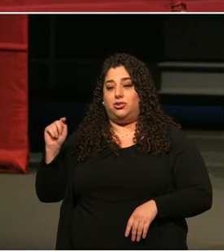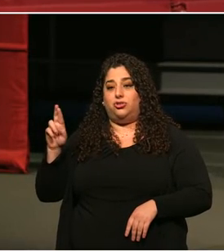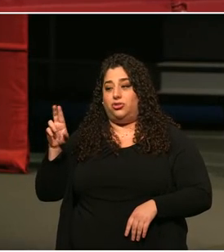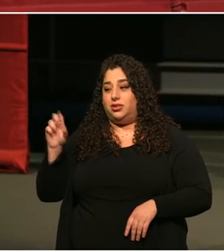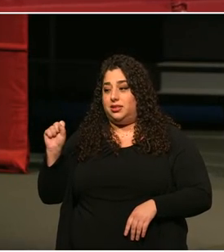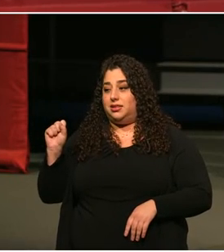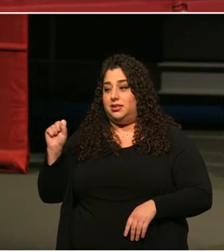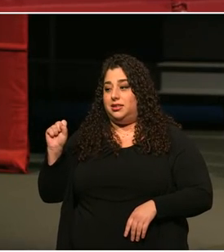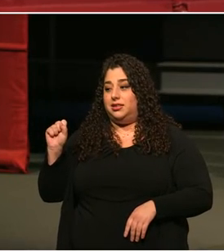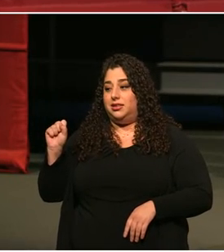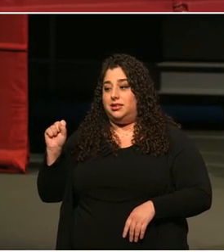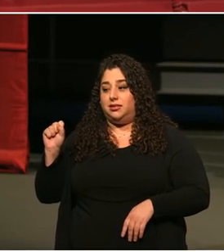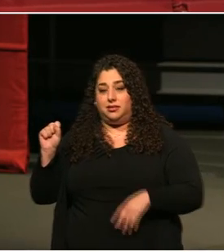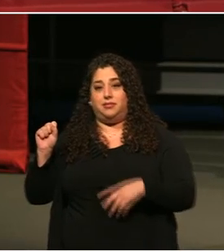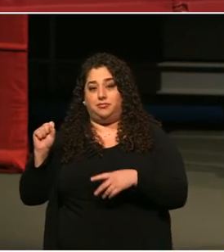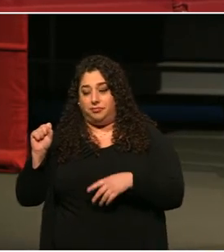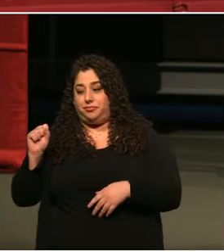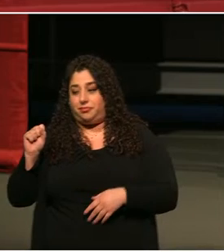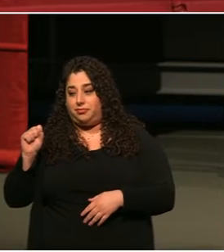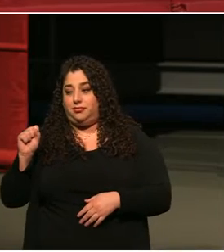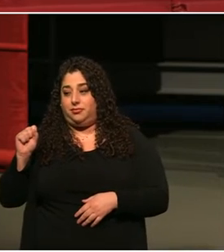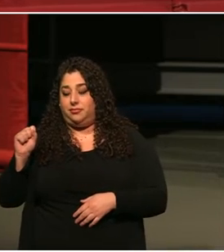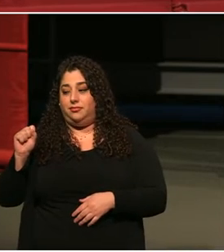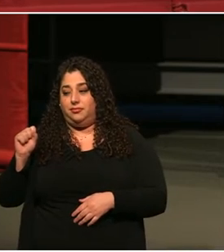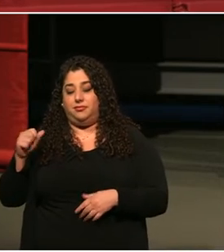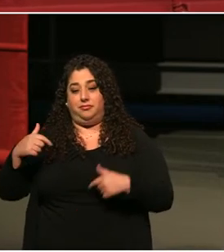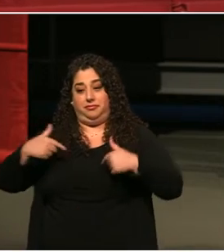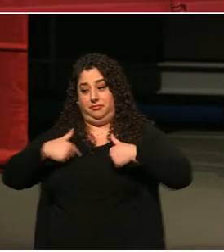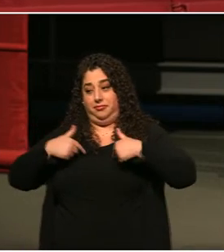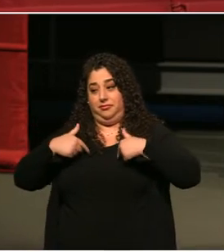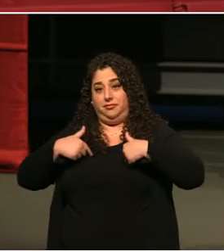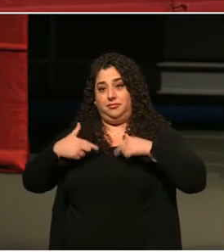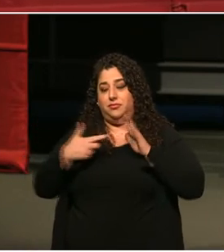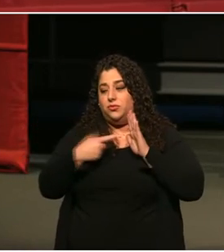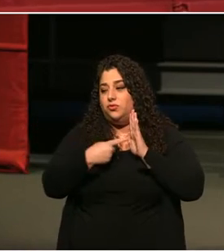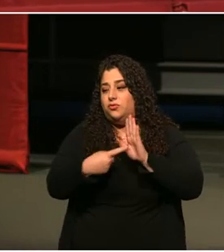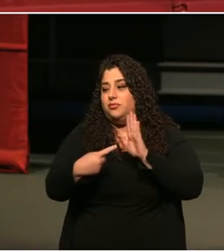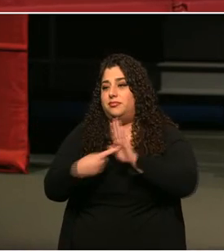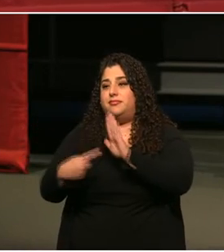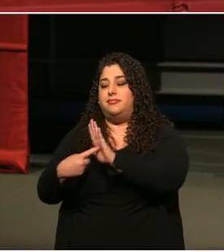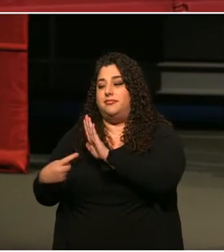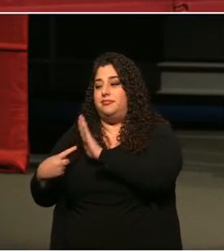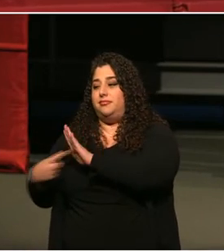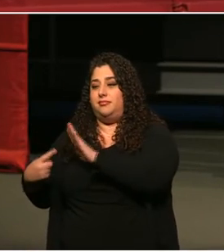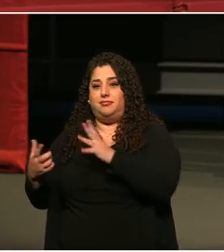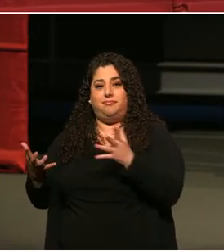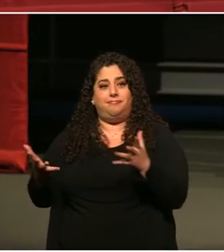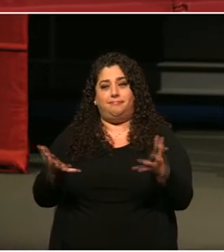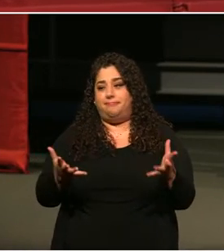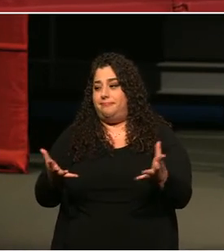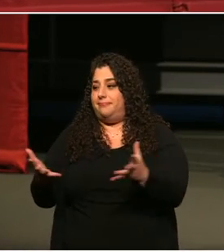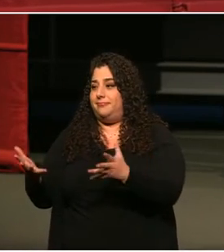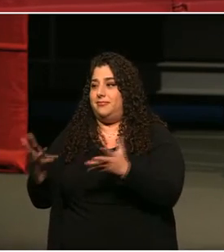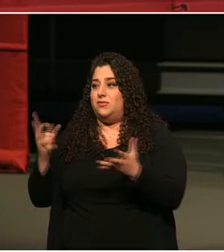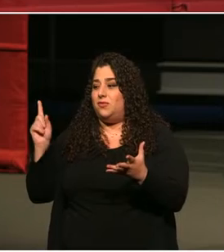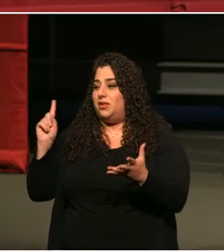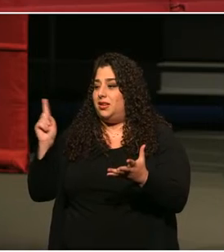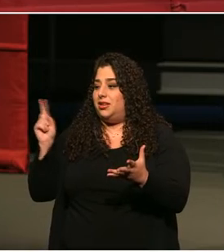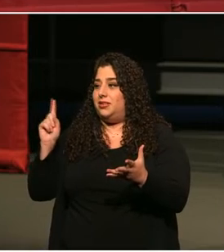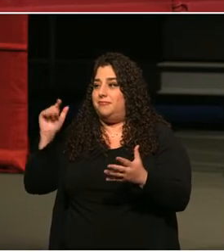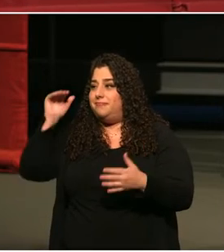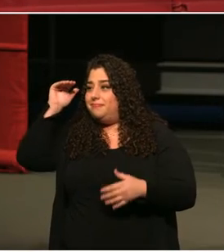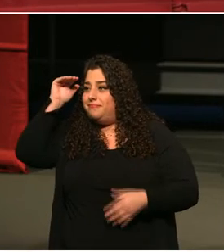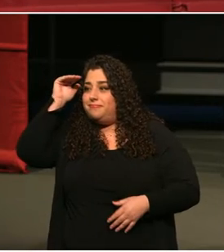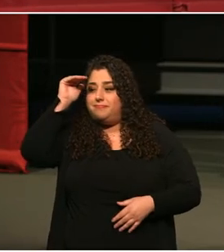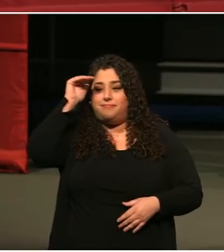their way through an impractical society that deliberately set out to